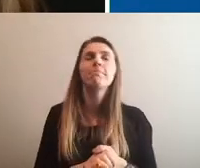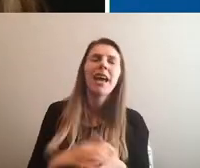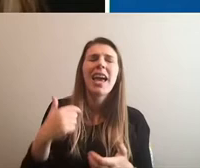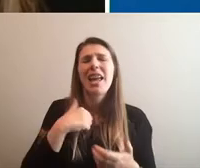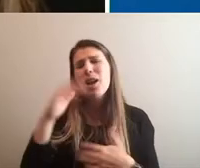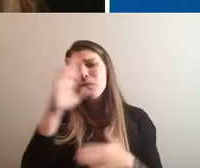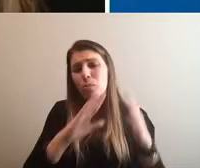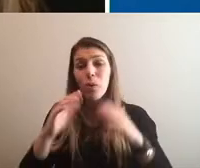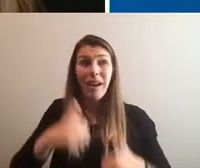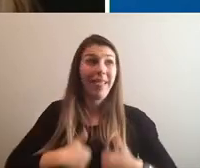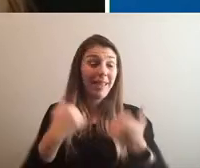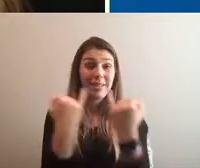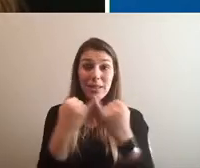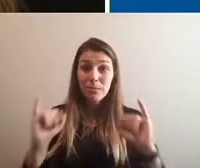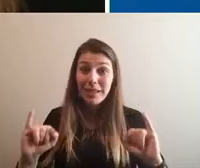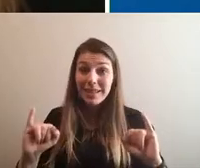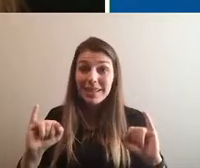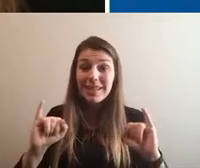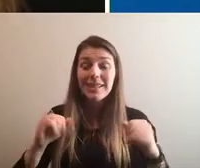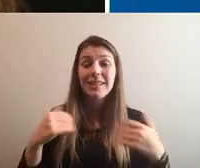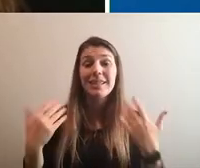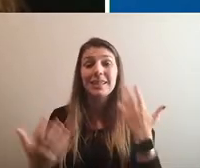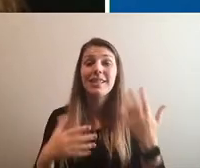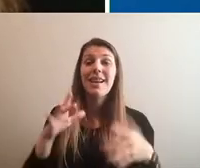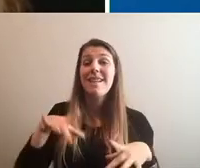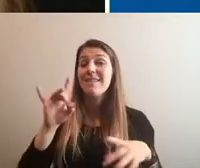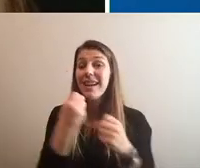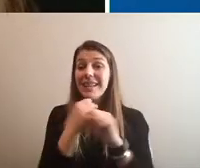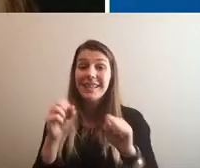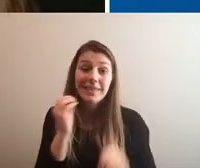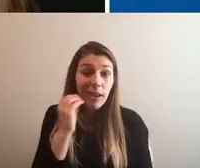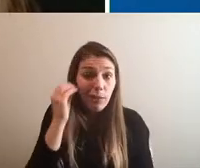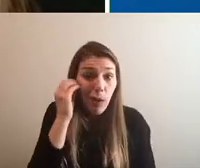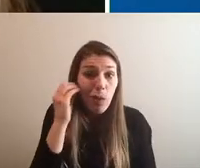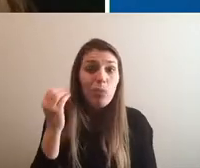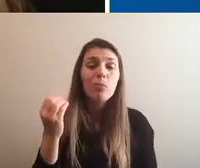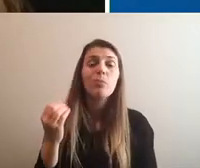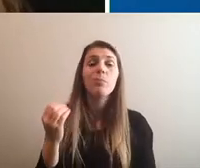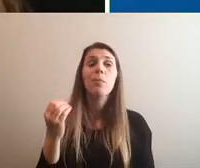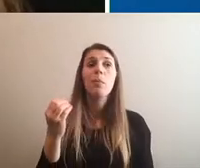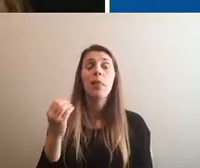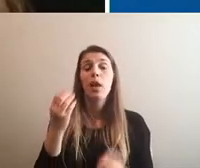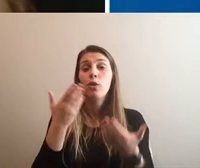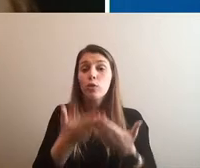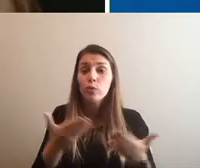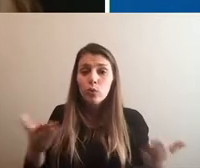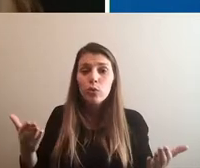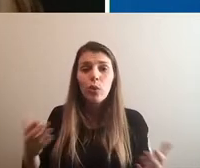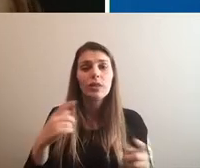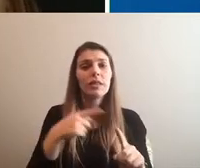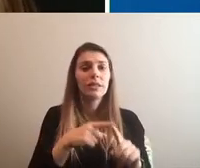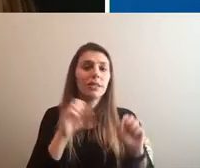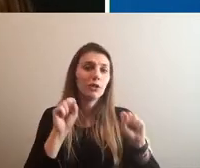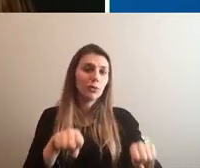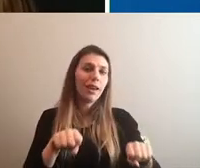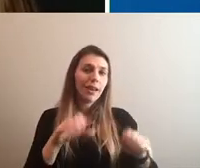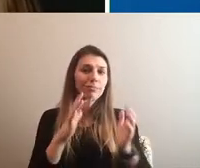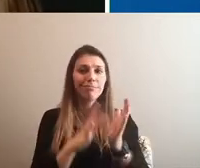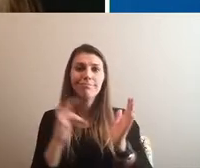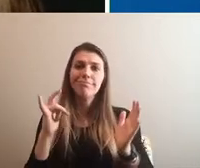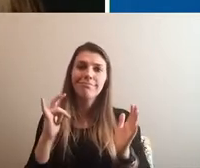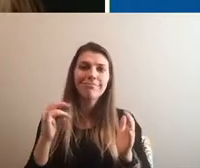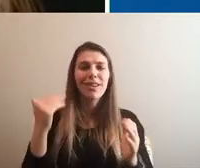about her living independently. I worry about finding safe housing and resources for her so that she can have